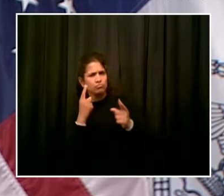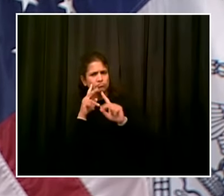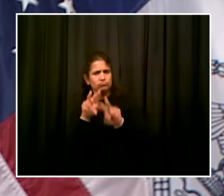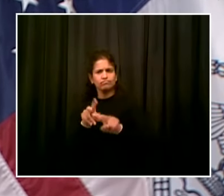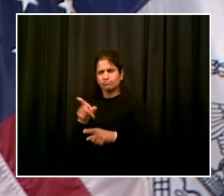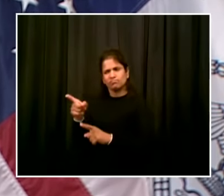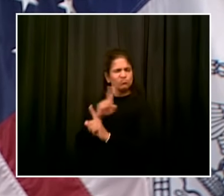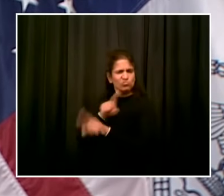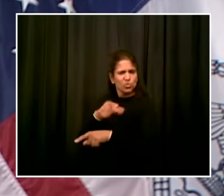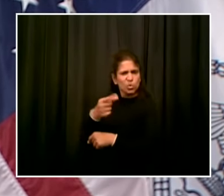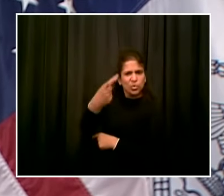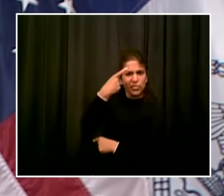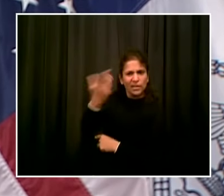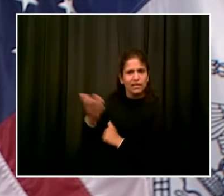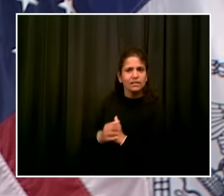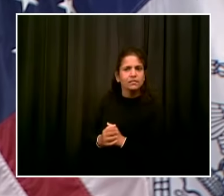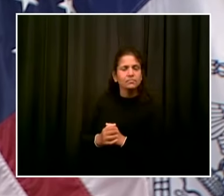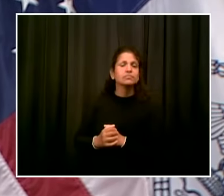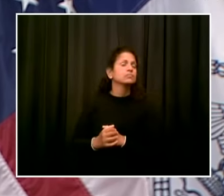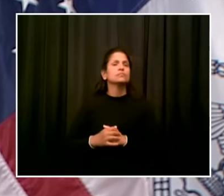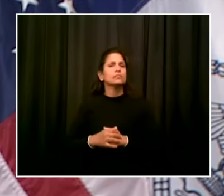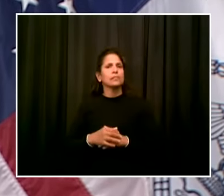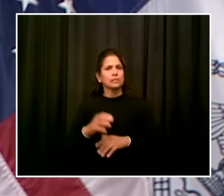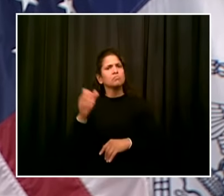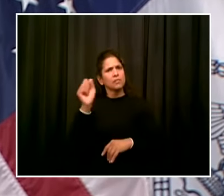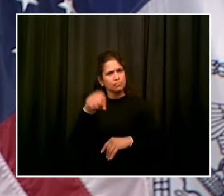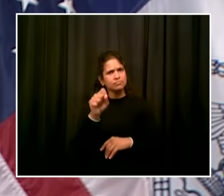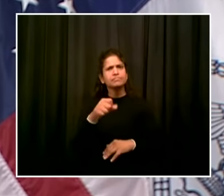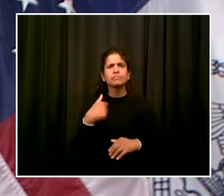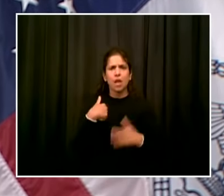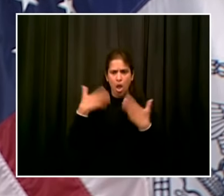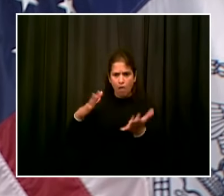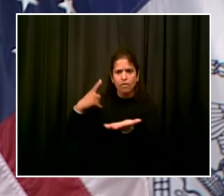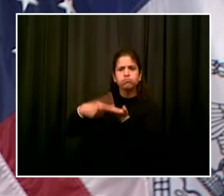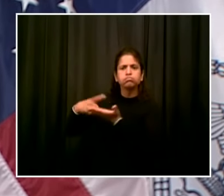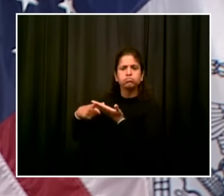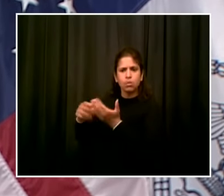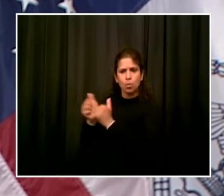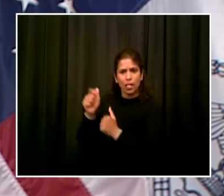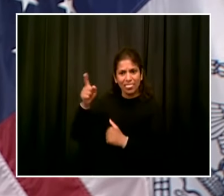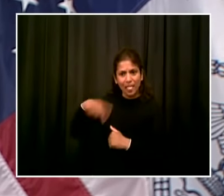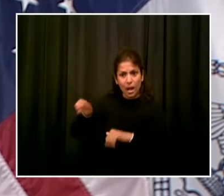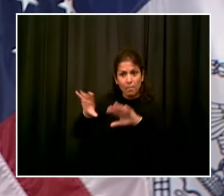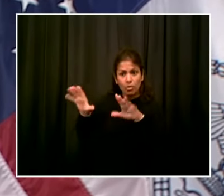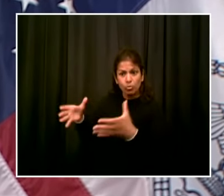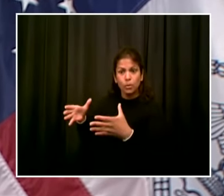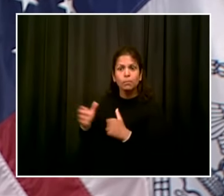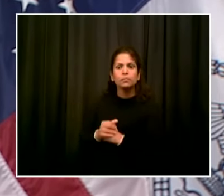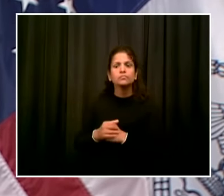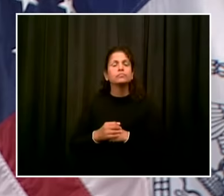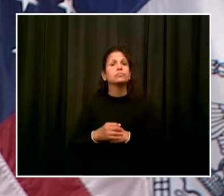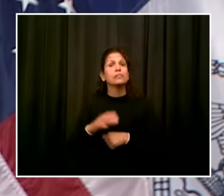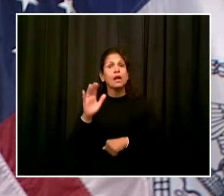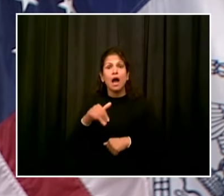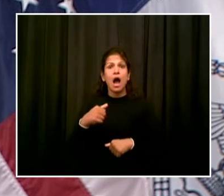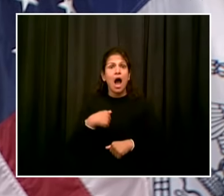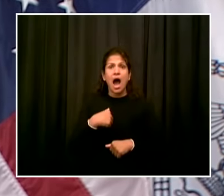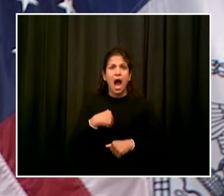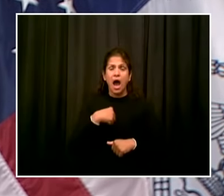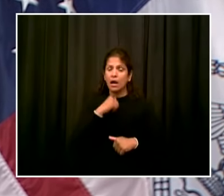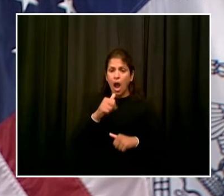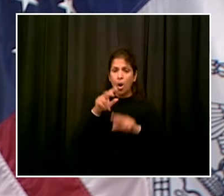with him. Look, I have not seen the video, but I've spoken with him. I have a lot of respect for him, and I think on Friday we were able to lay out the vision for